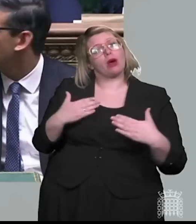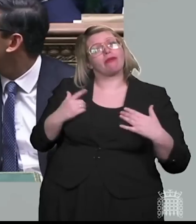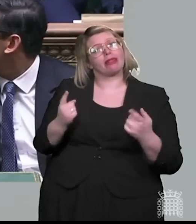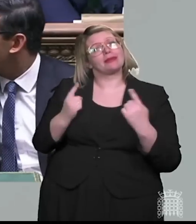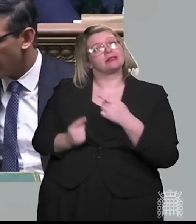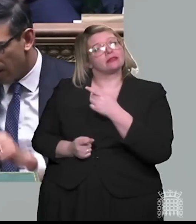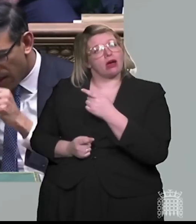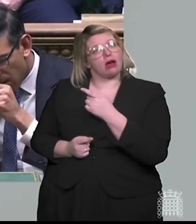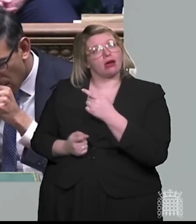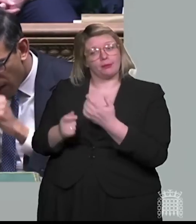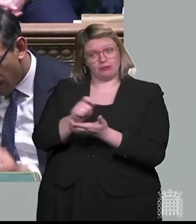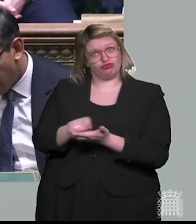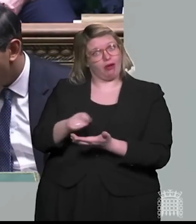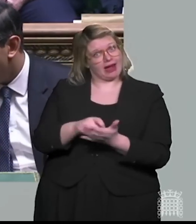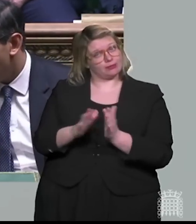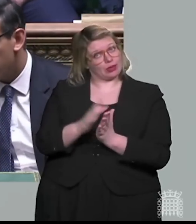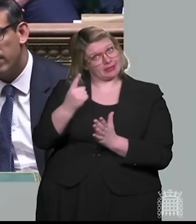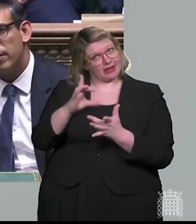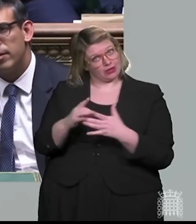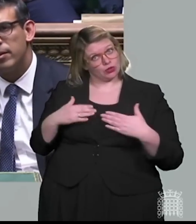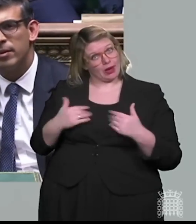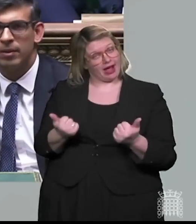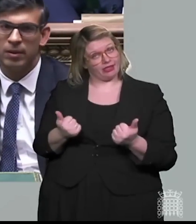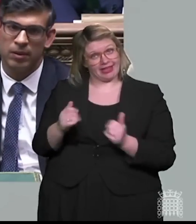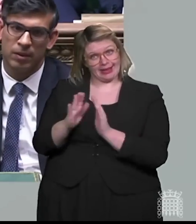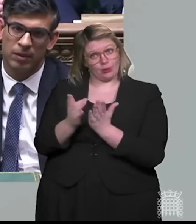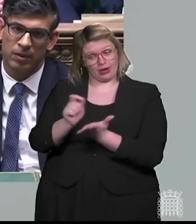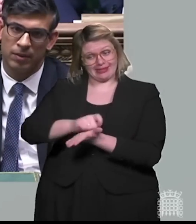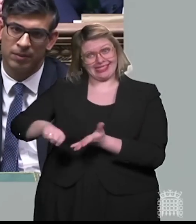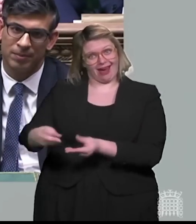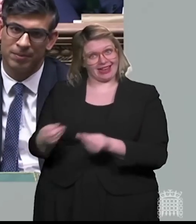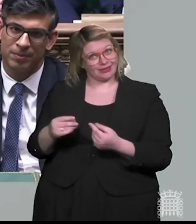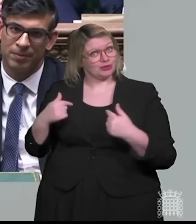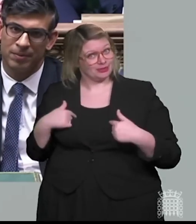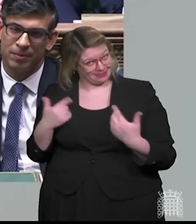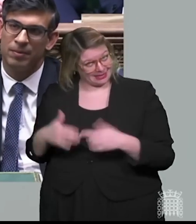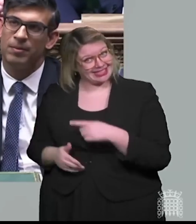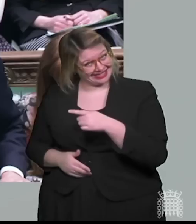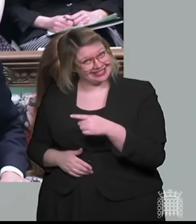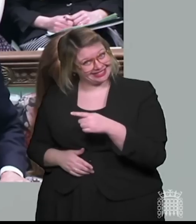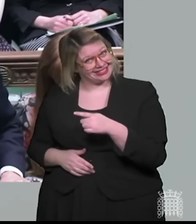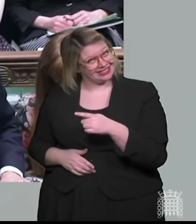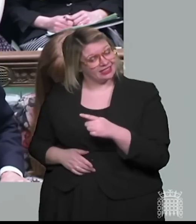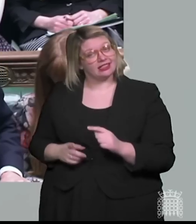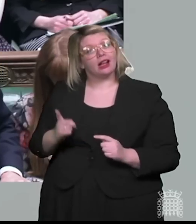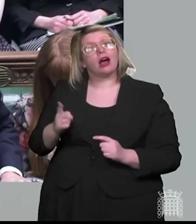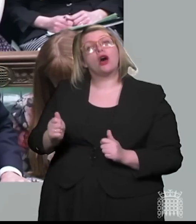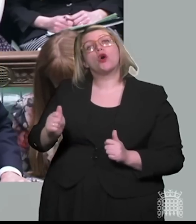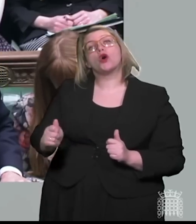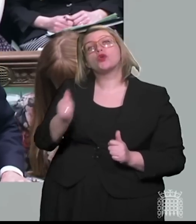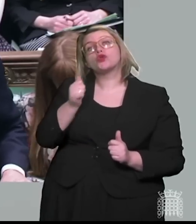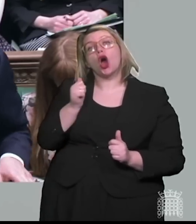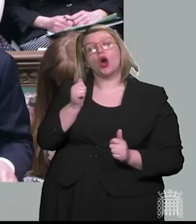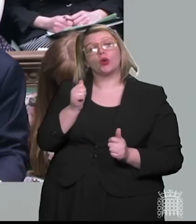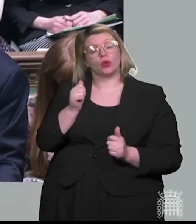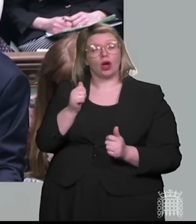published author on health, no less. He gave me a signed copy of his book. He knows that growth needs an